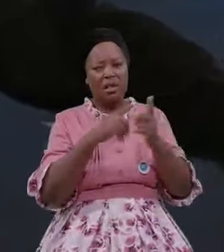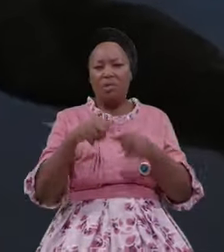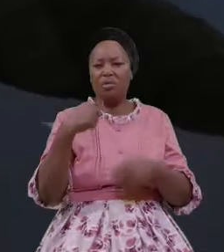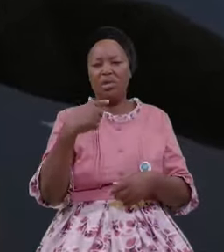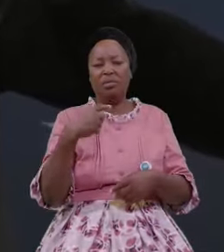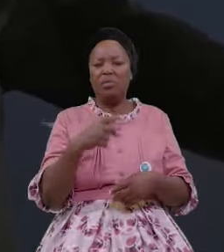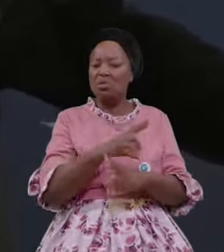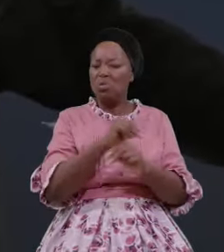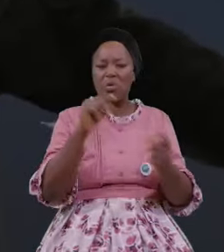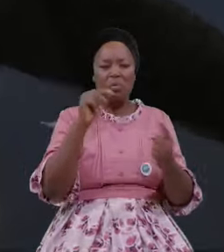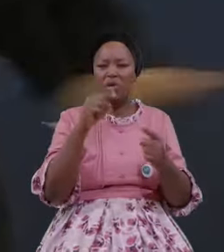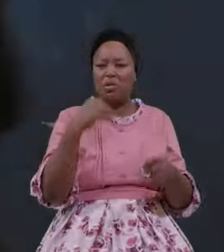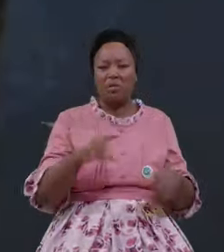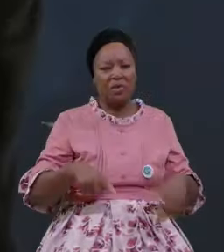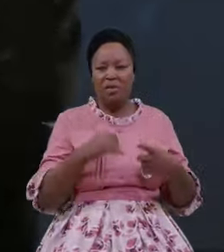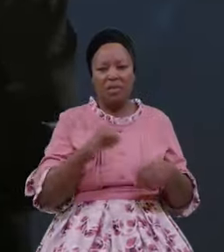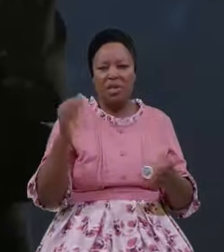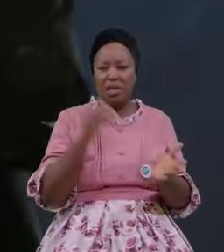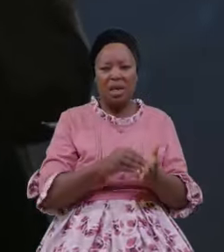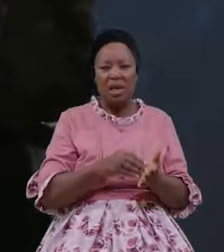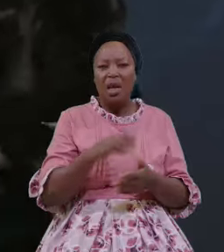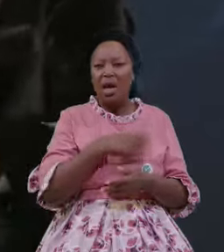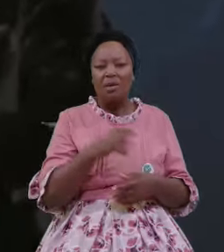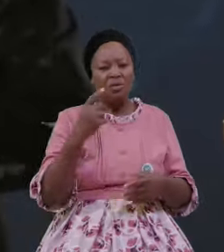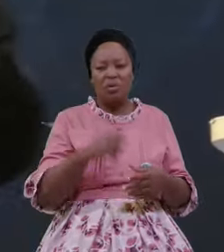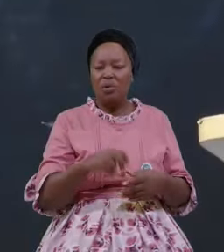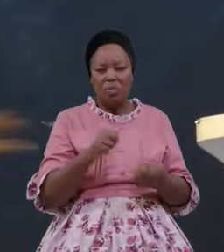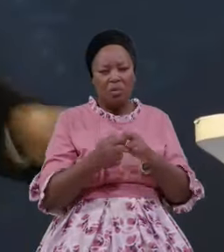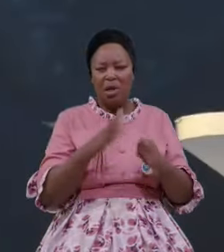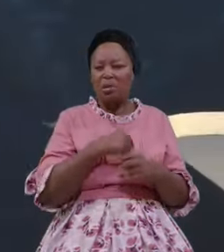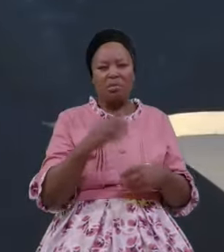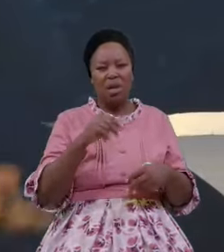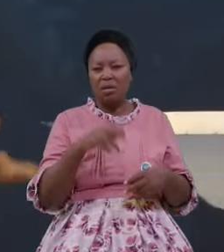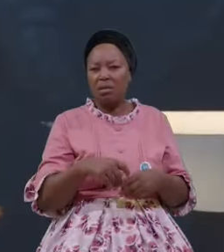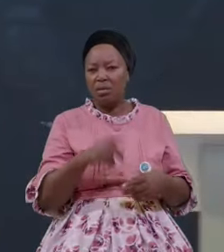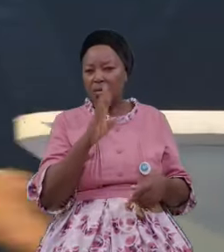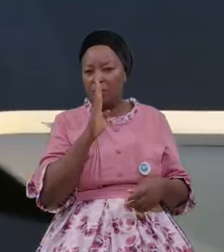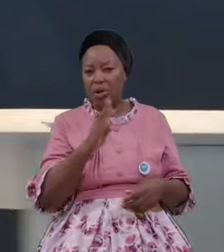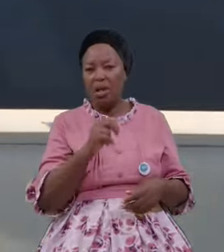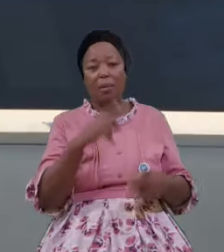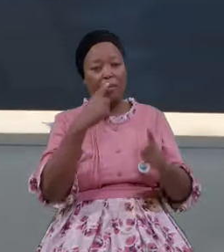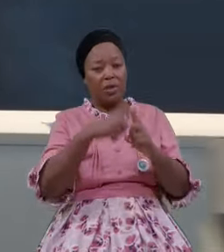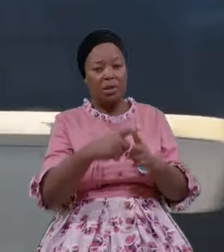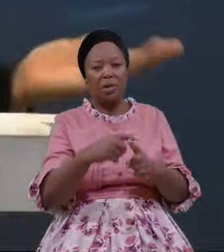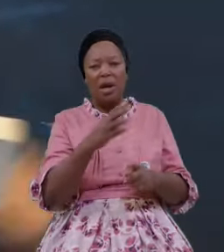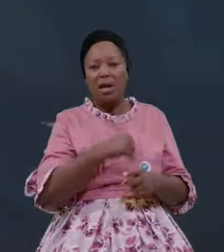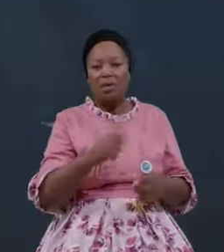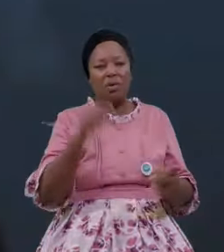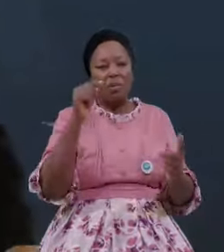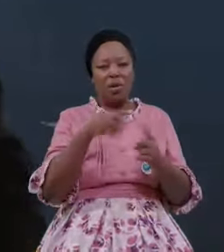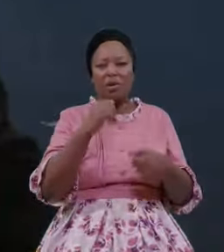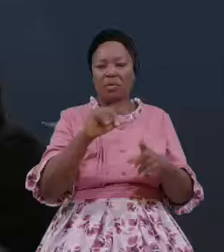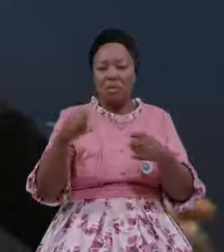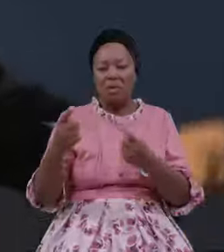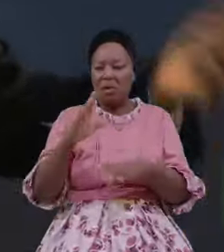point living. There is no point being positive. There is no point going on and making